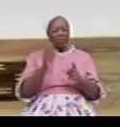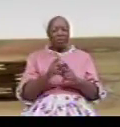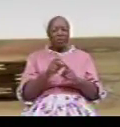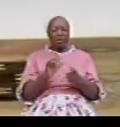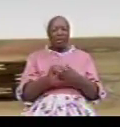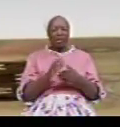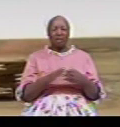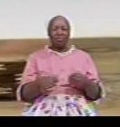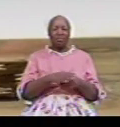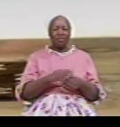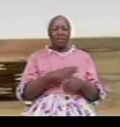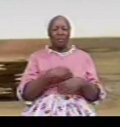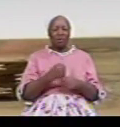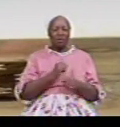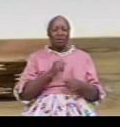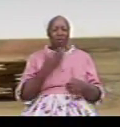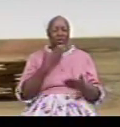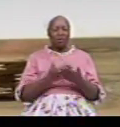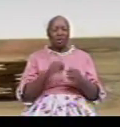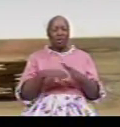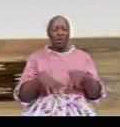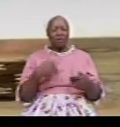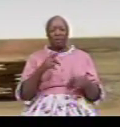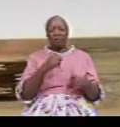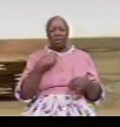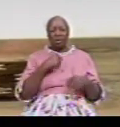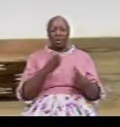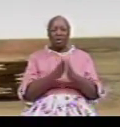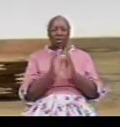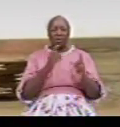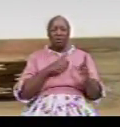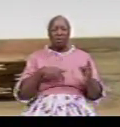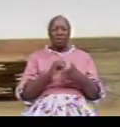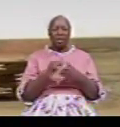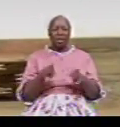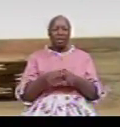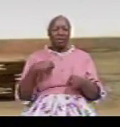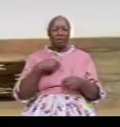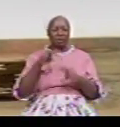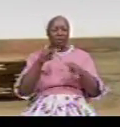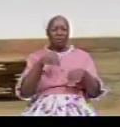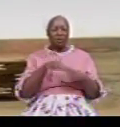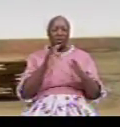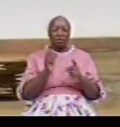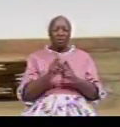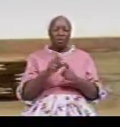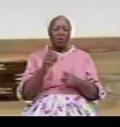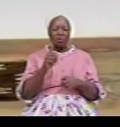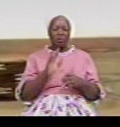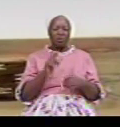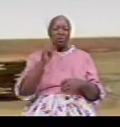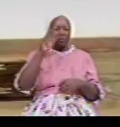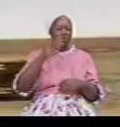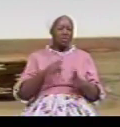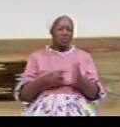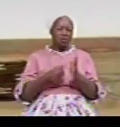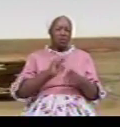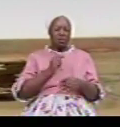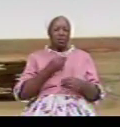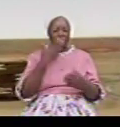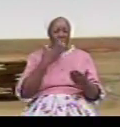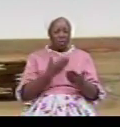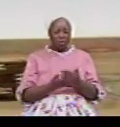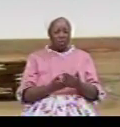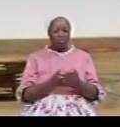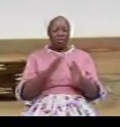lives. We're asking, O Lord, that again as we look at your word, you show us good,